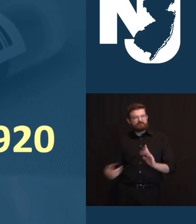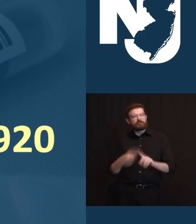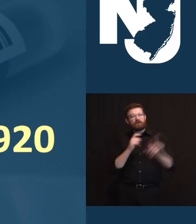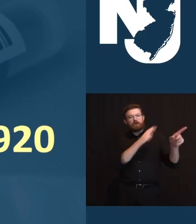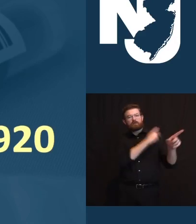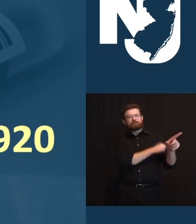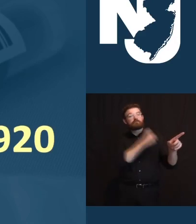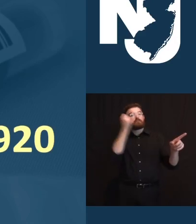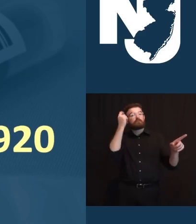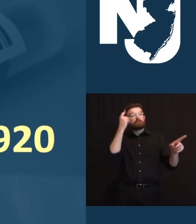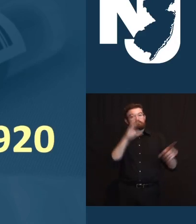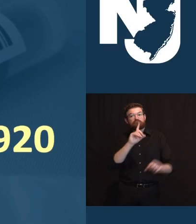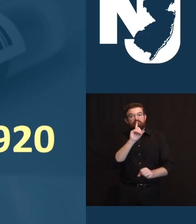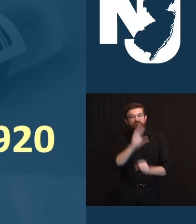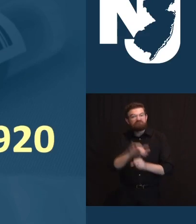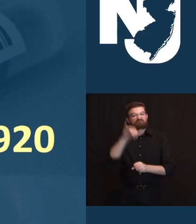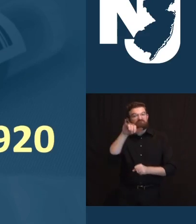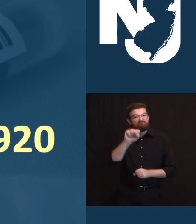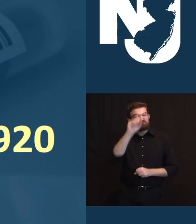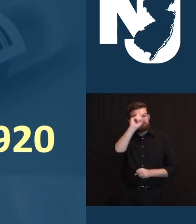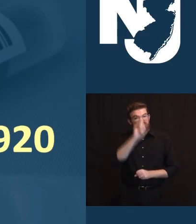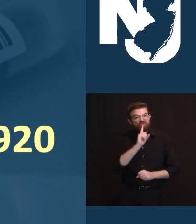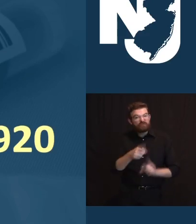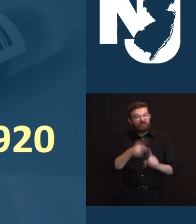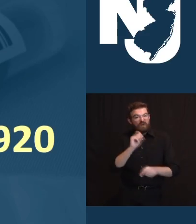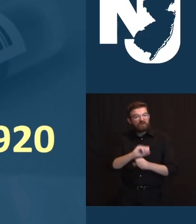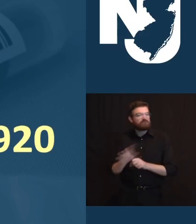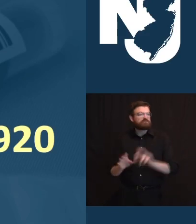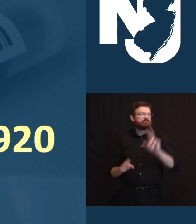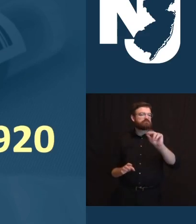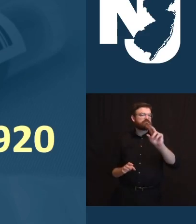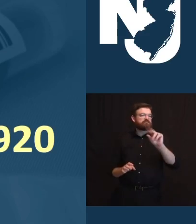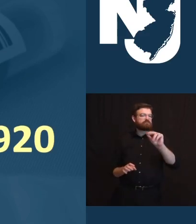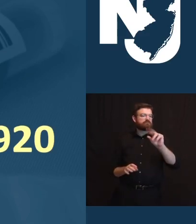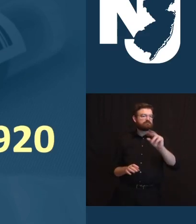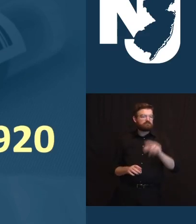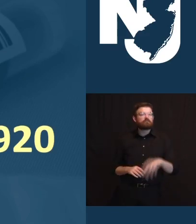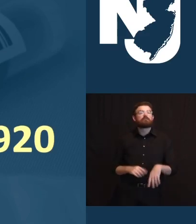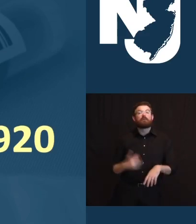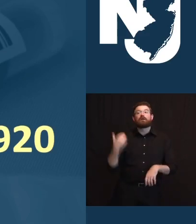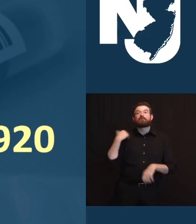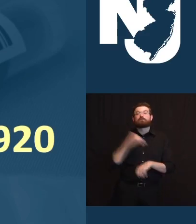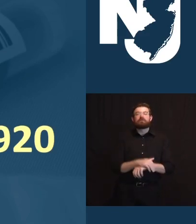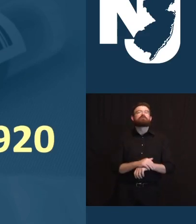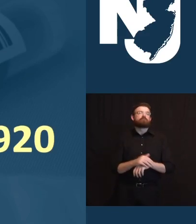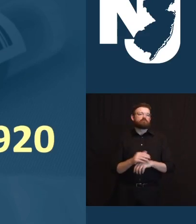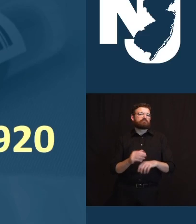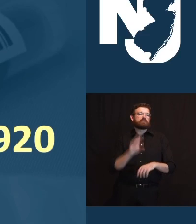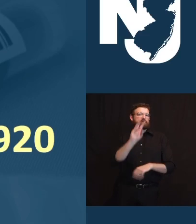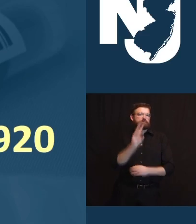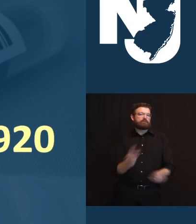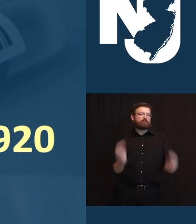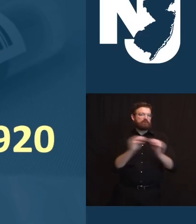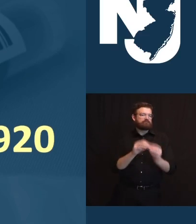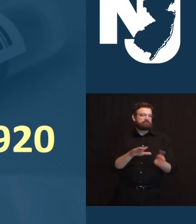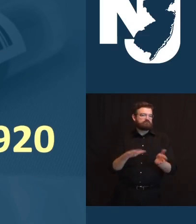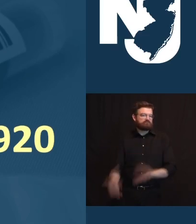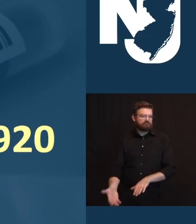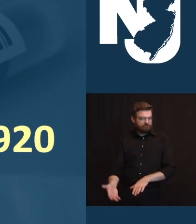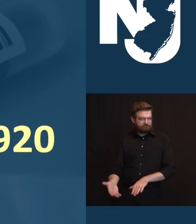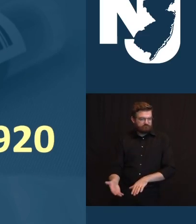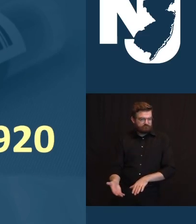here and now looks like. And again, those 6 won't be counted in our total until their cases are lab confirmed. As